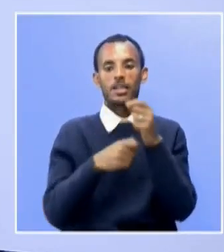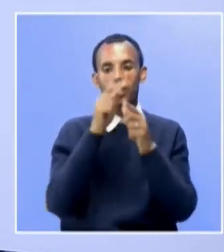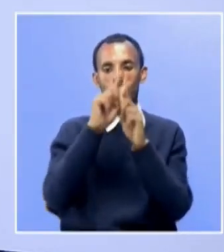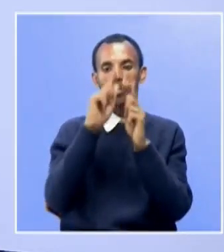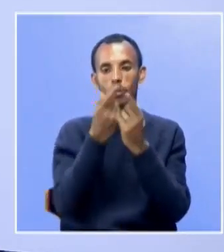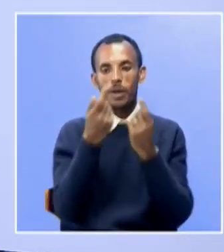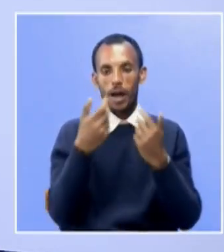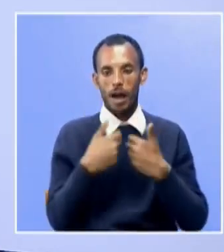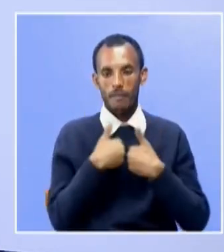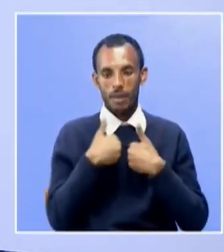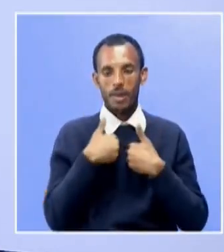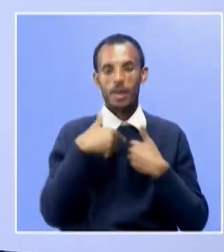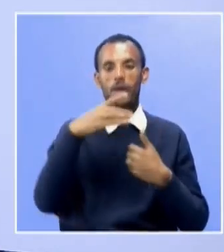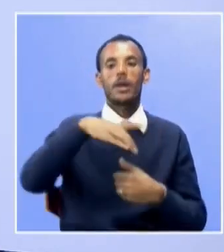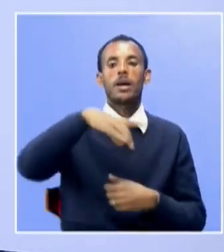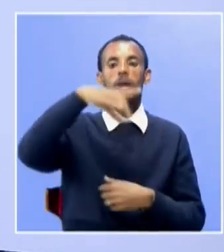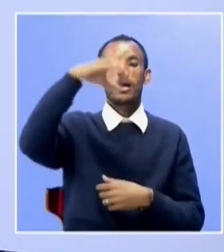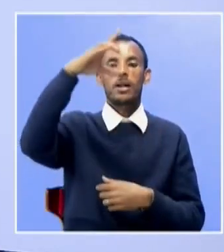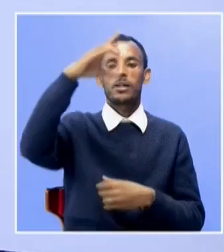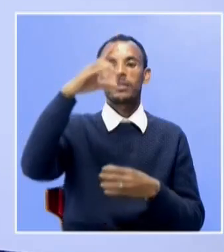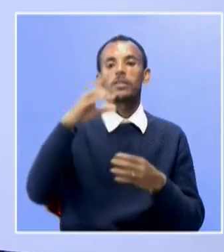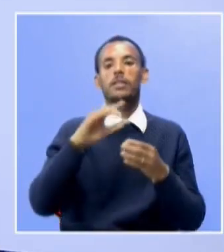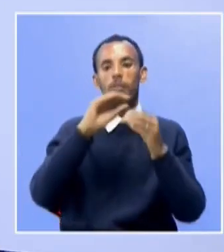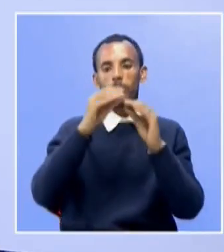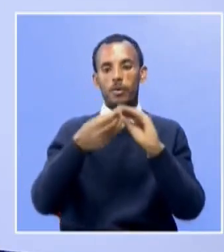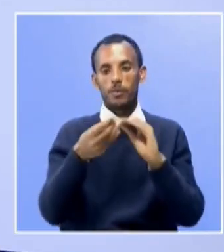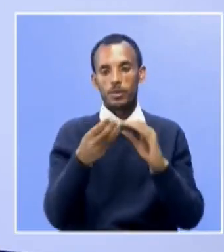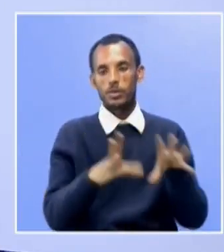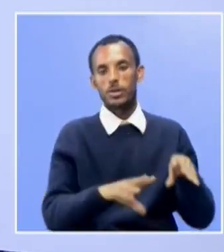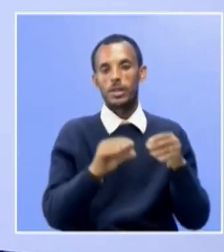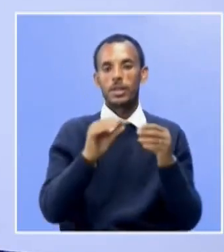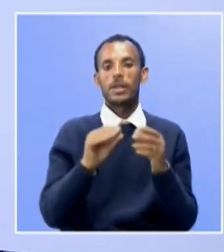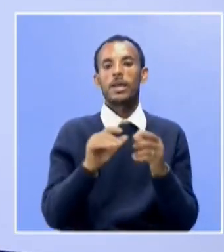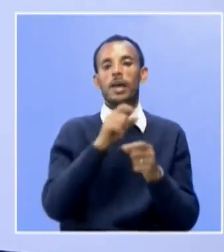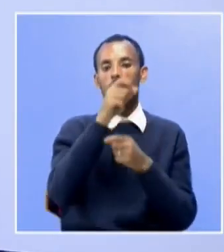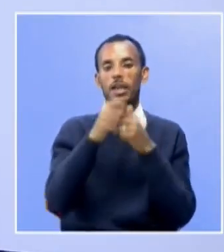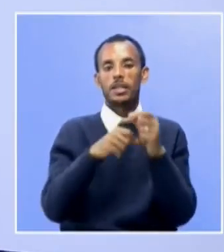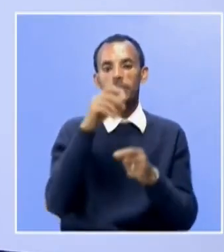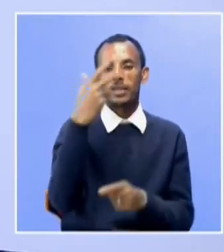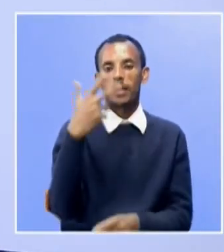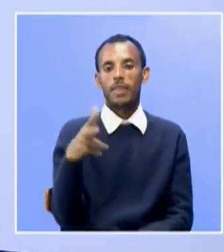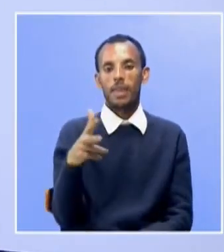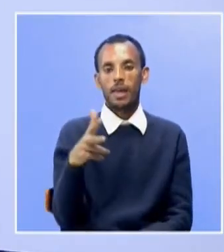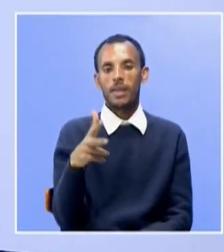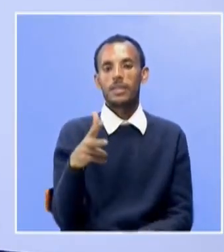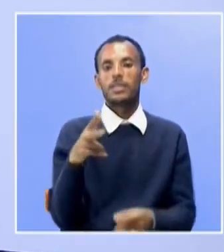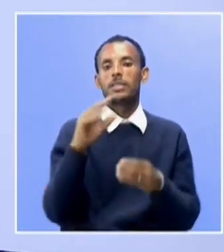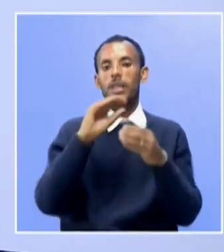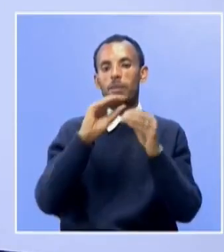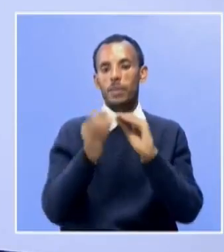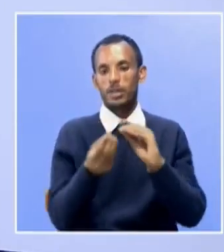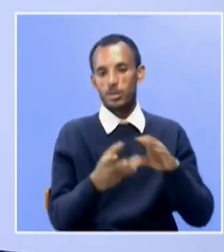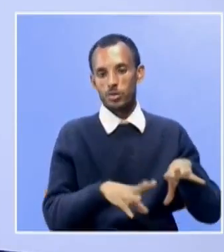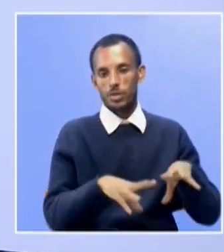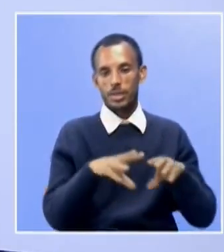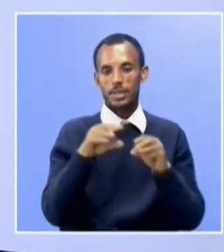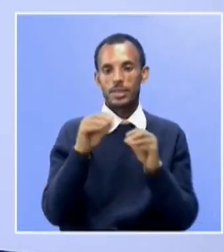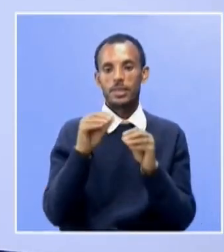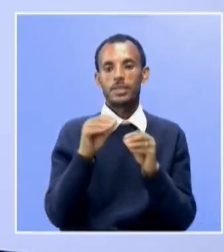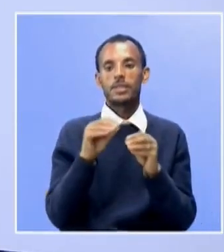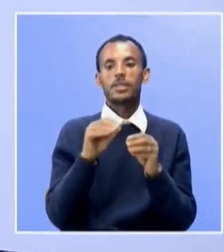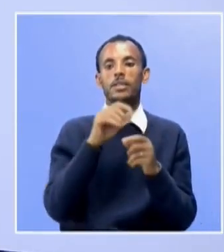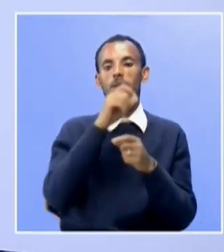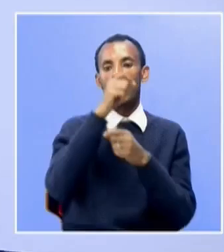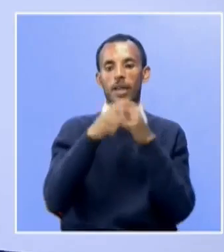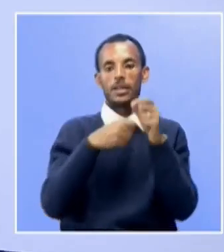having greatest number of students. Look, here, age group 13, the number of students whose